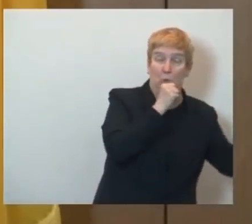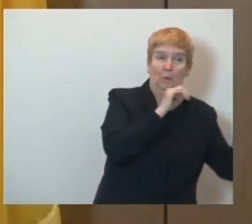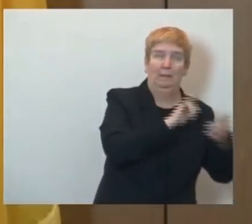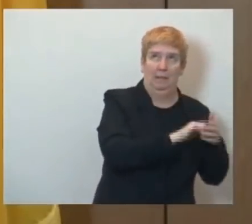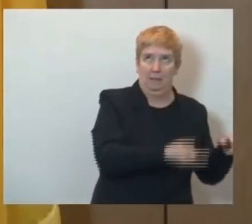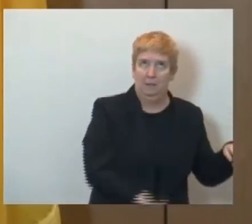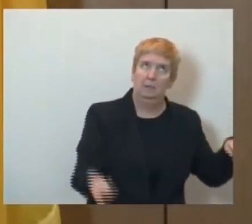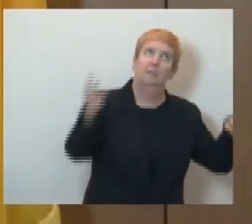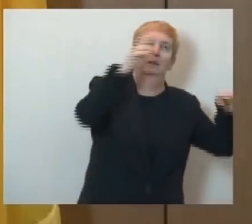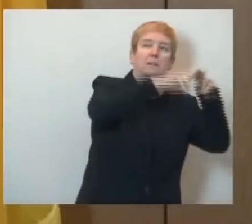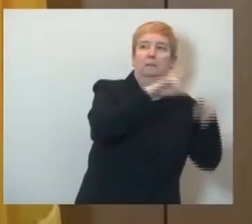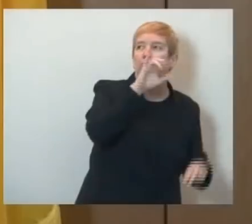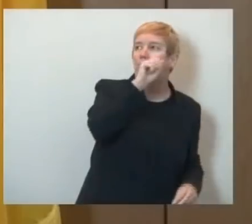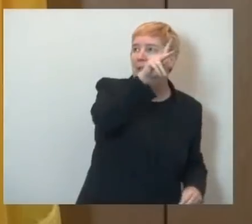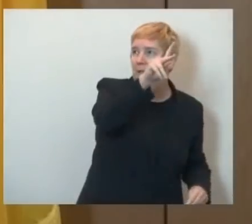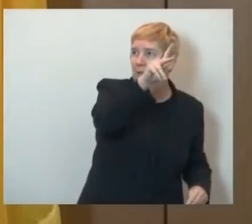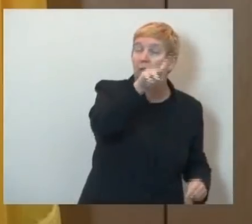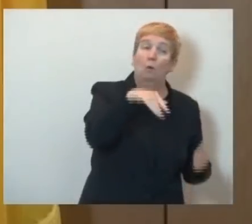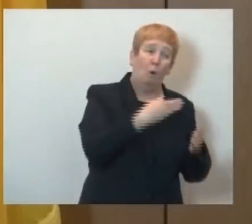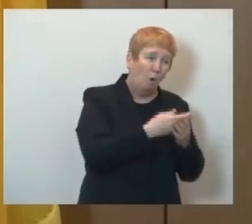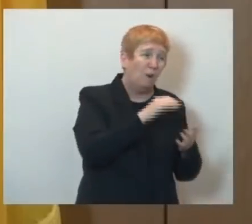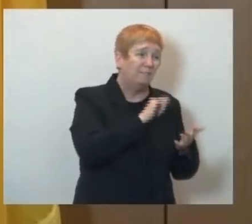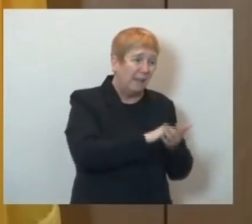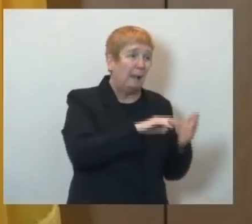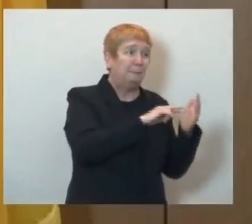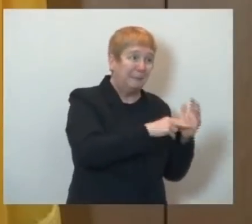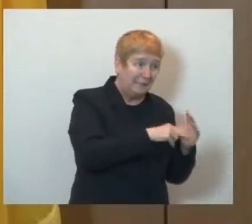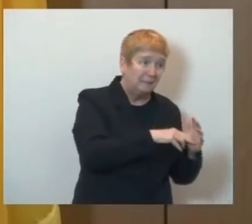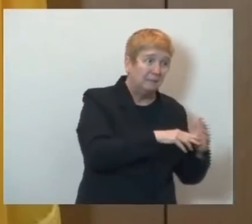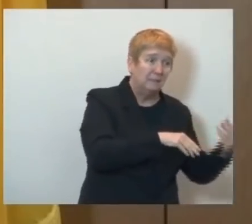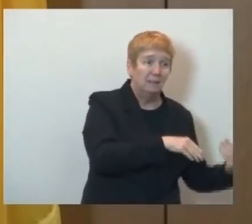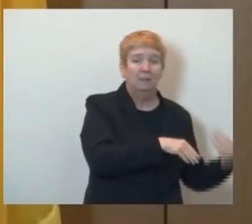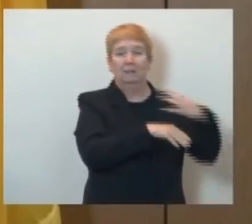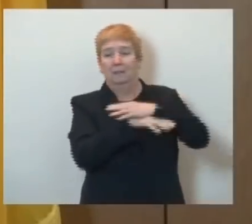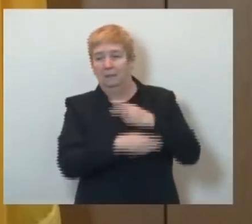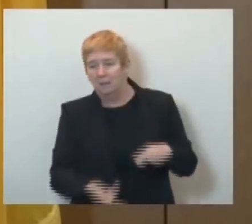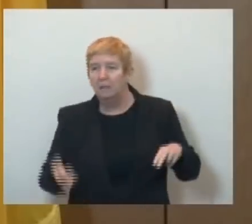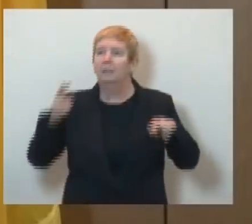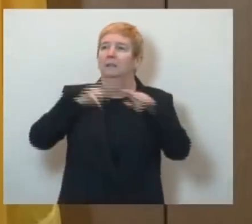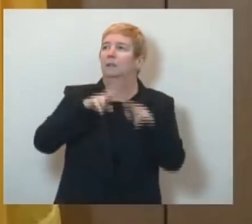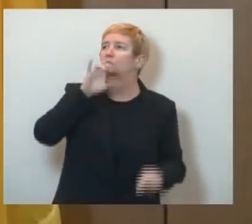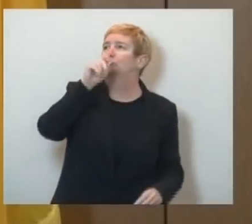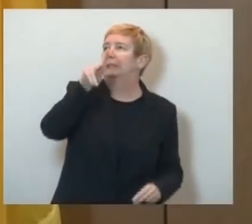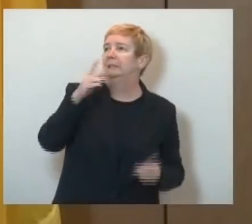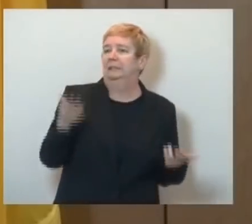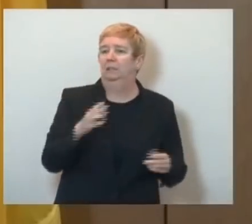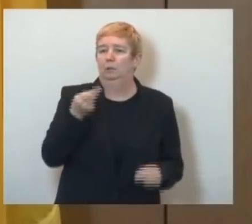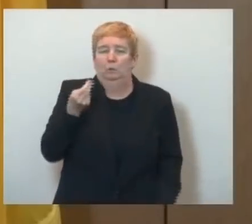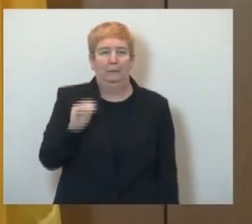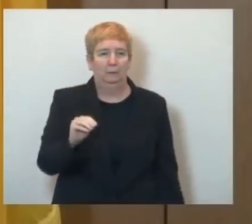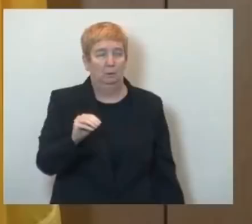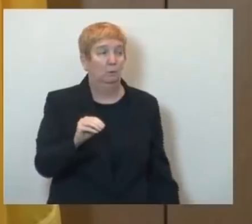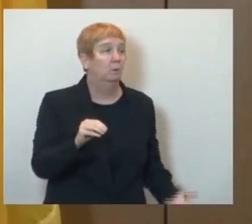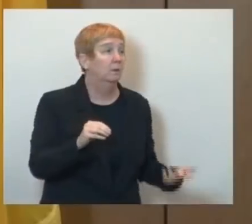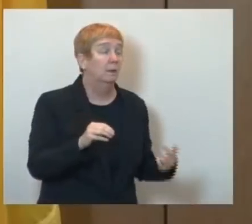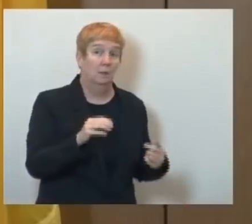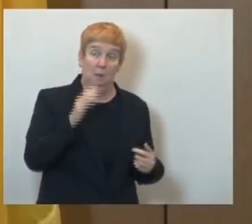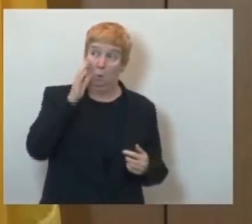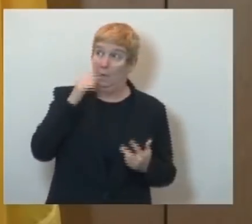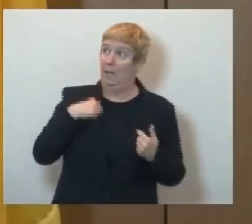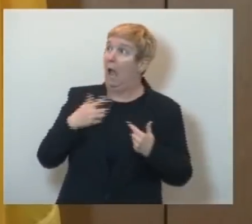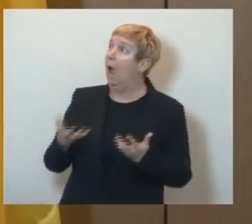it enhances risk in New Mexico. I would not embrace in any context, and